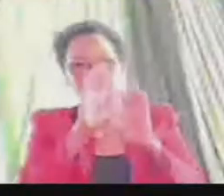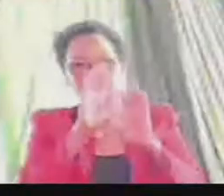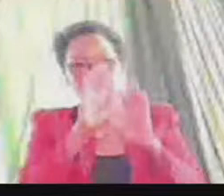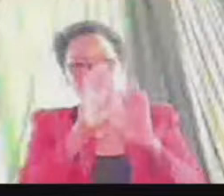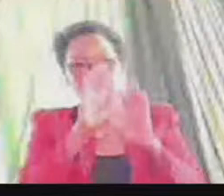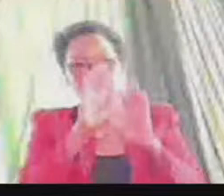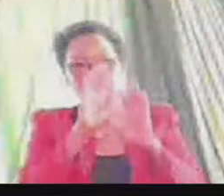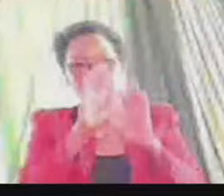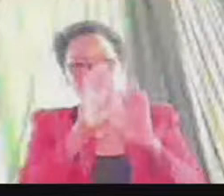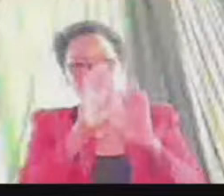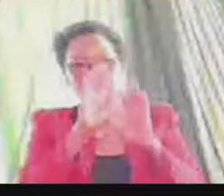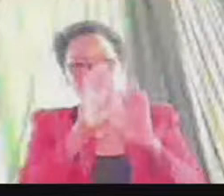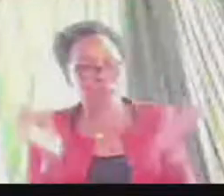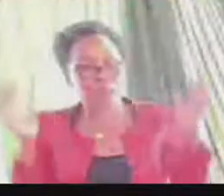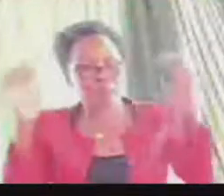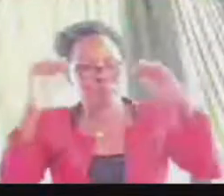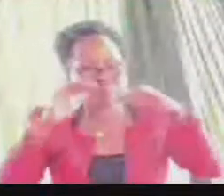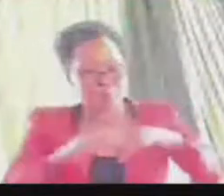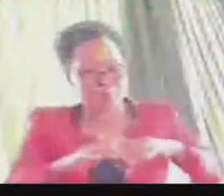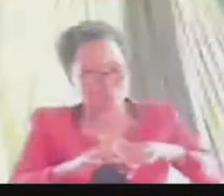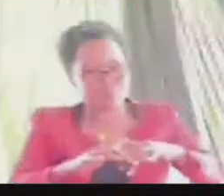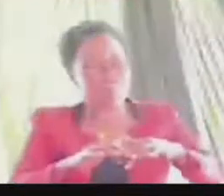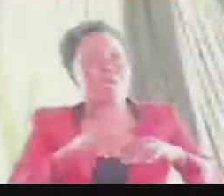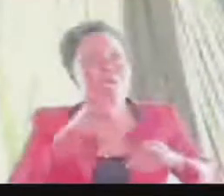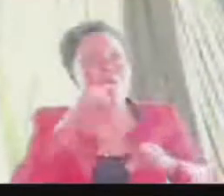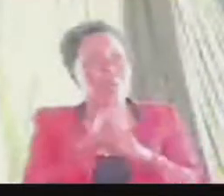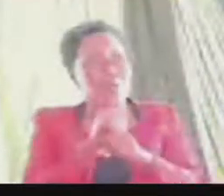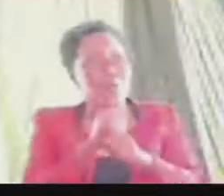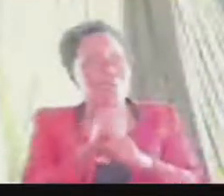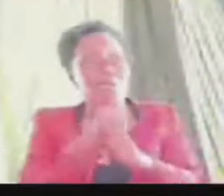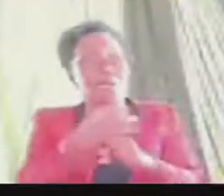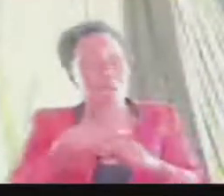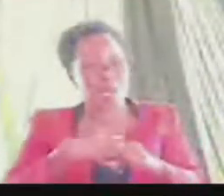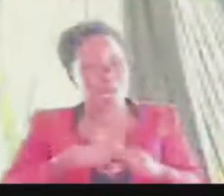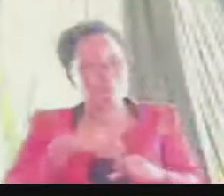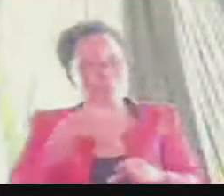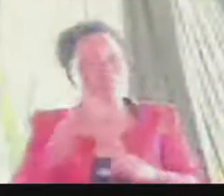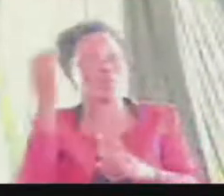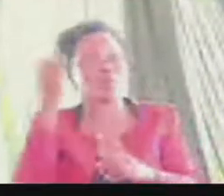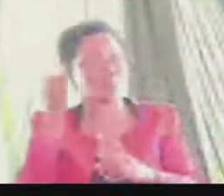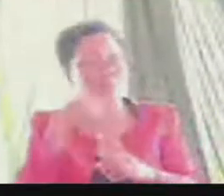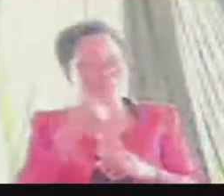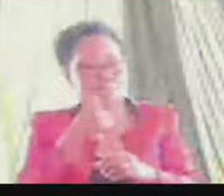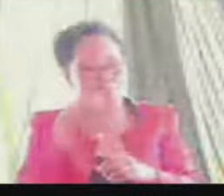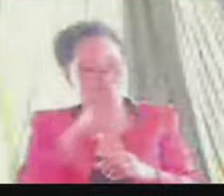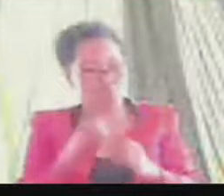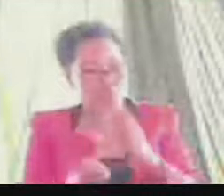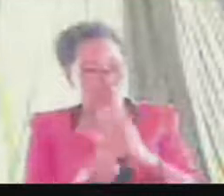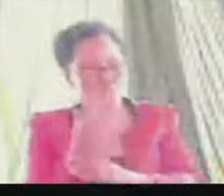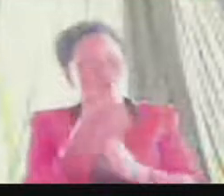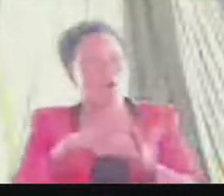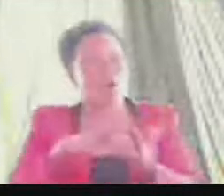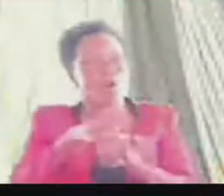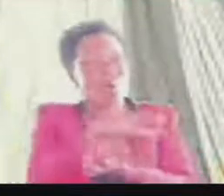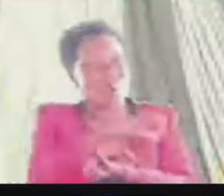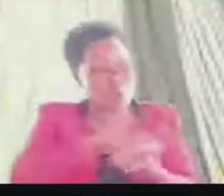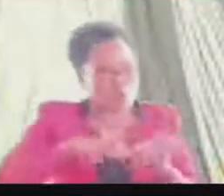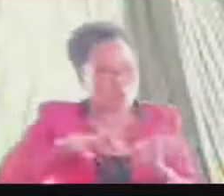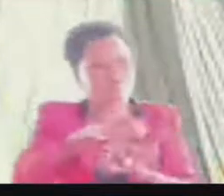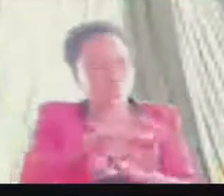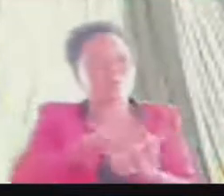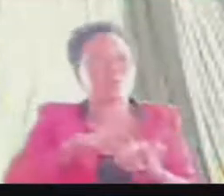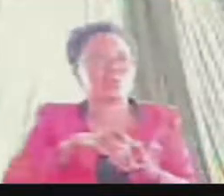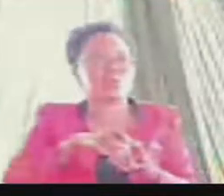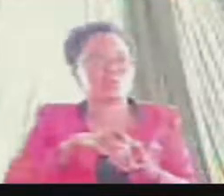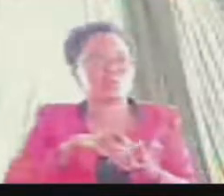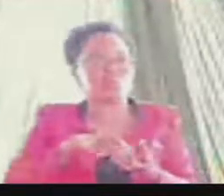Labor Relation Court, and you tell them that you are creating confusion in the jurisprudence relating to this